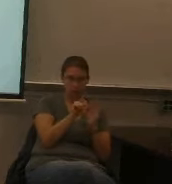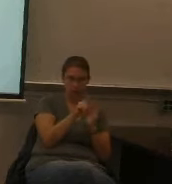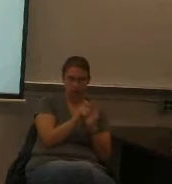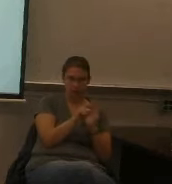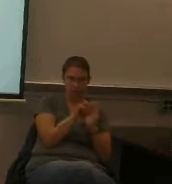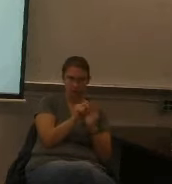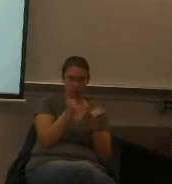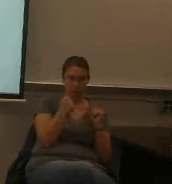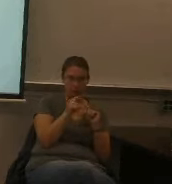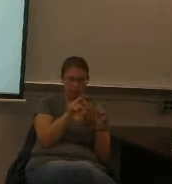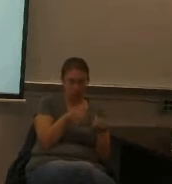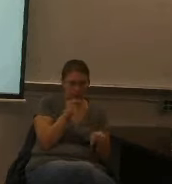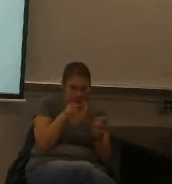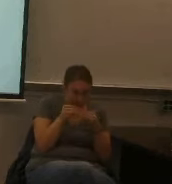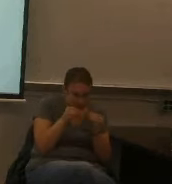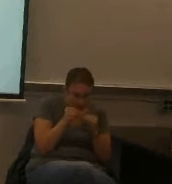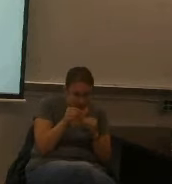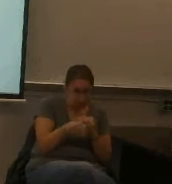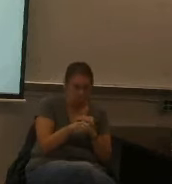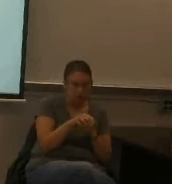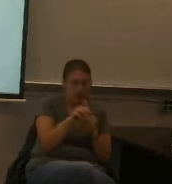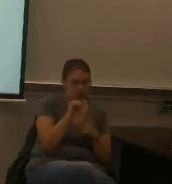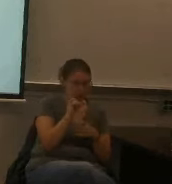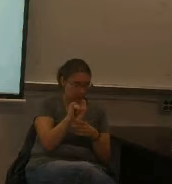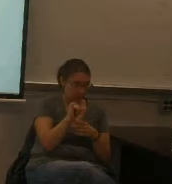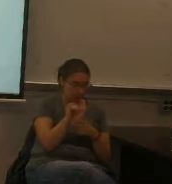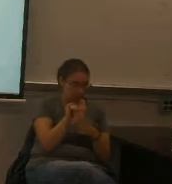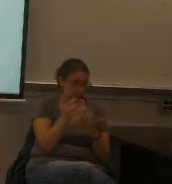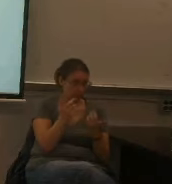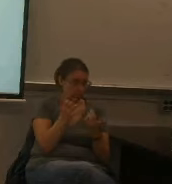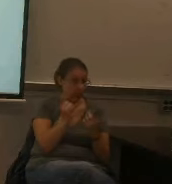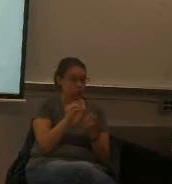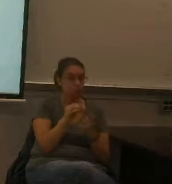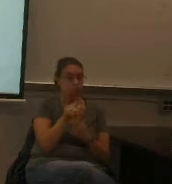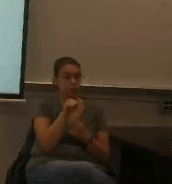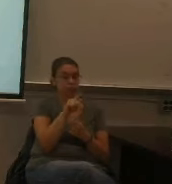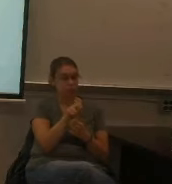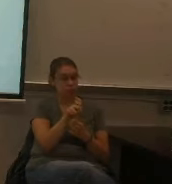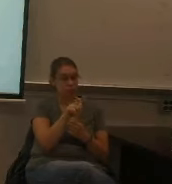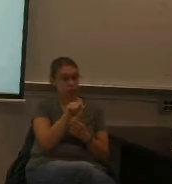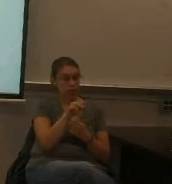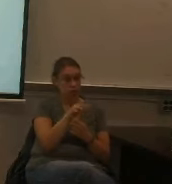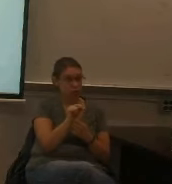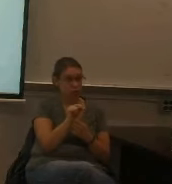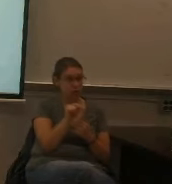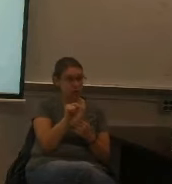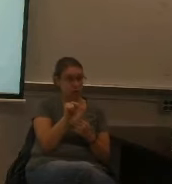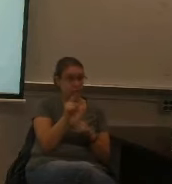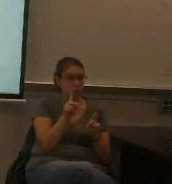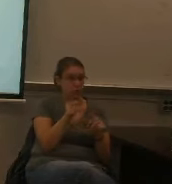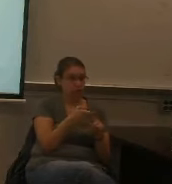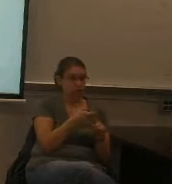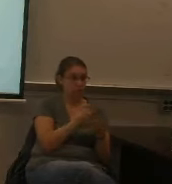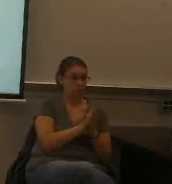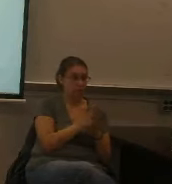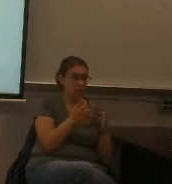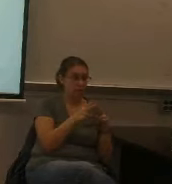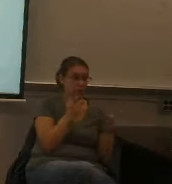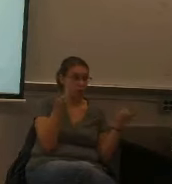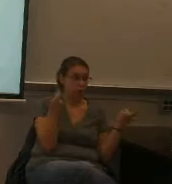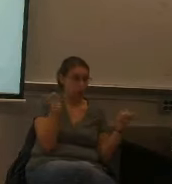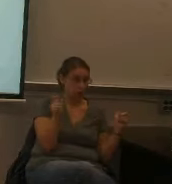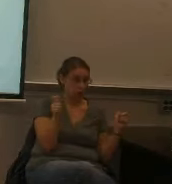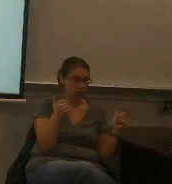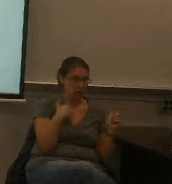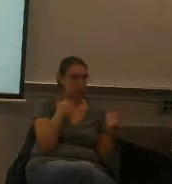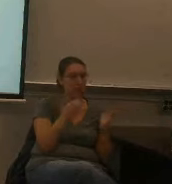down and get some of those mysid shrimps. And so the lake trout went from getting very large successfully to having a